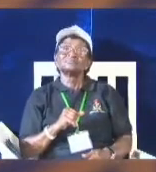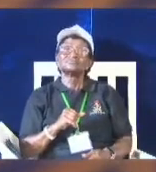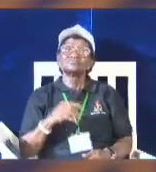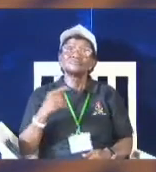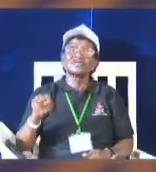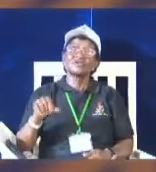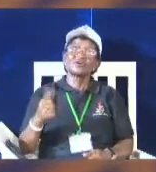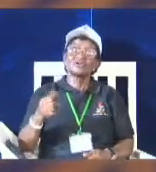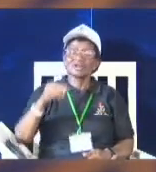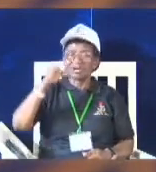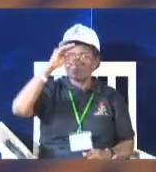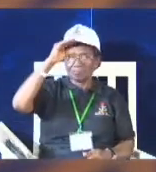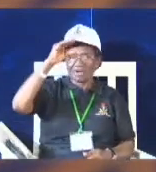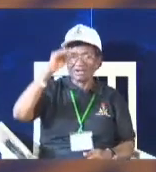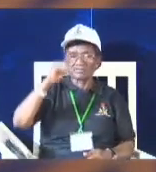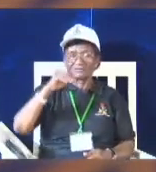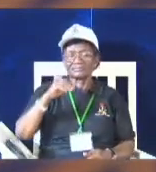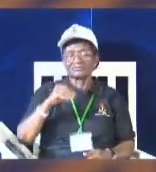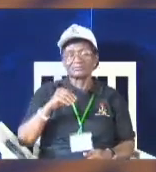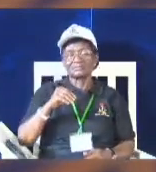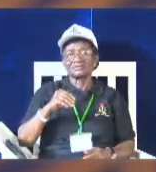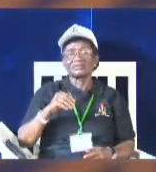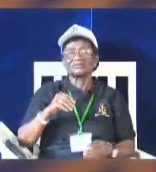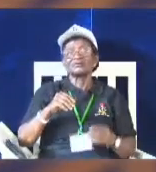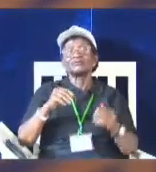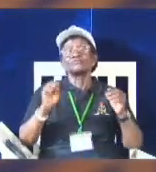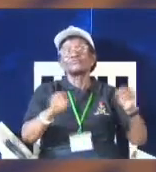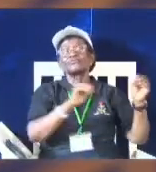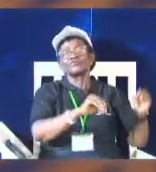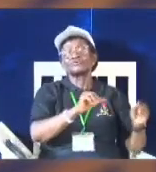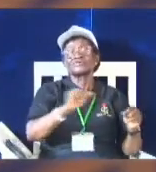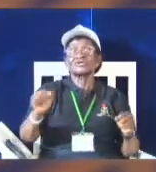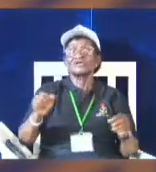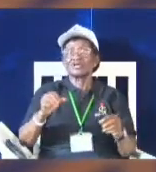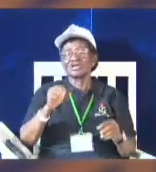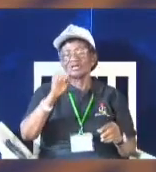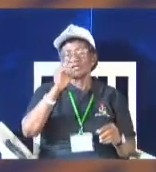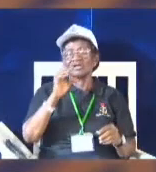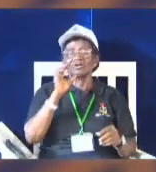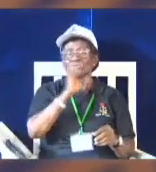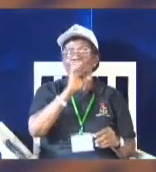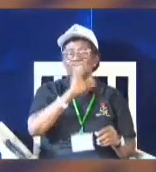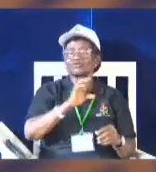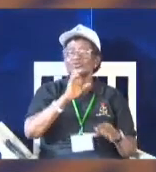And the other man placed a curse on the father